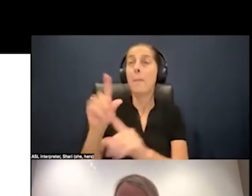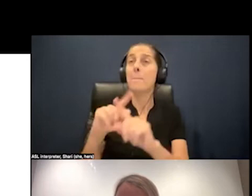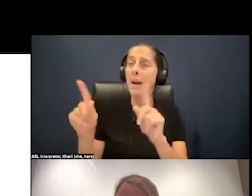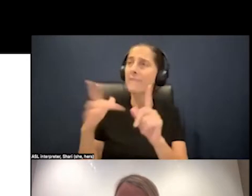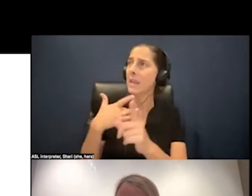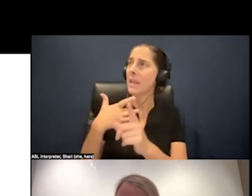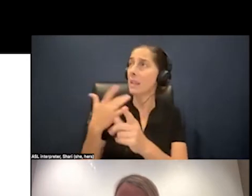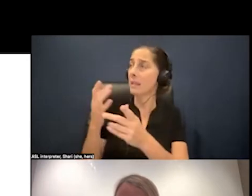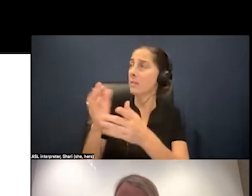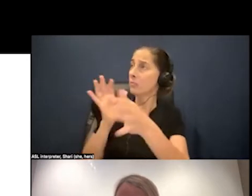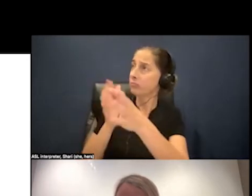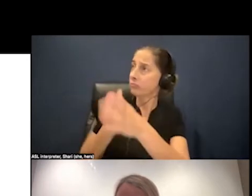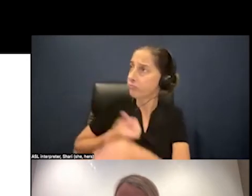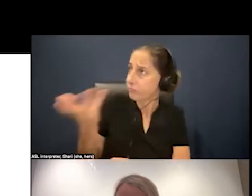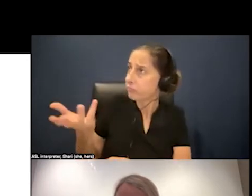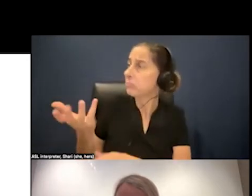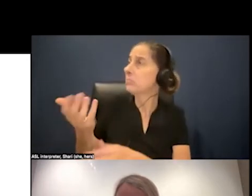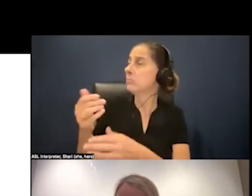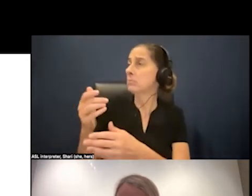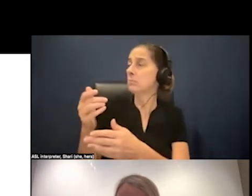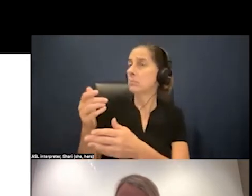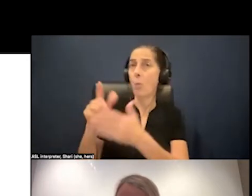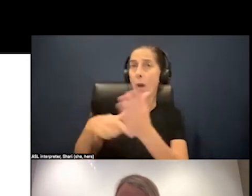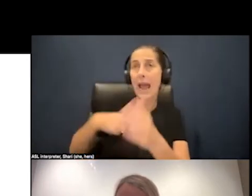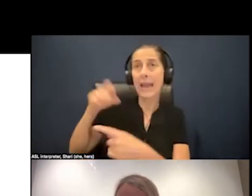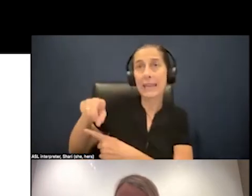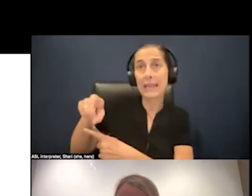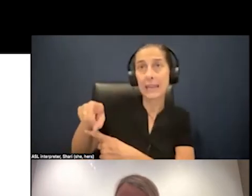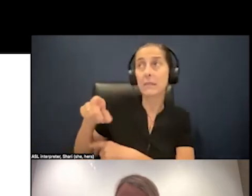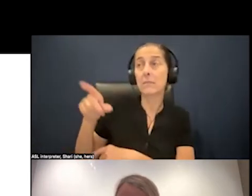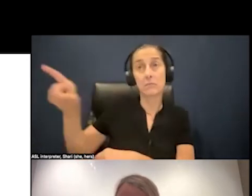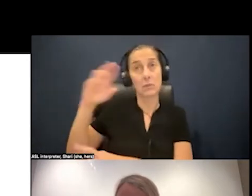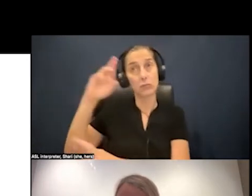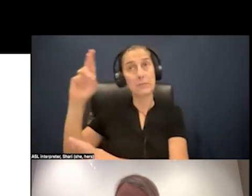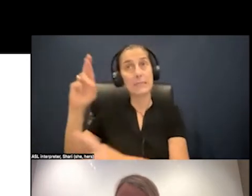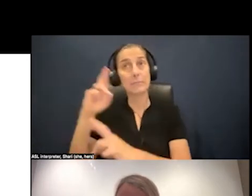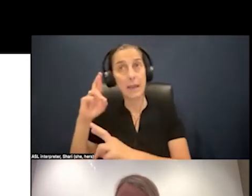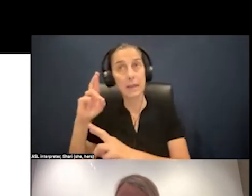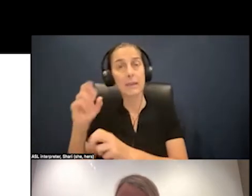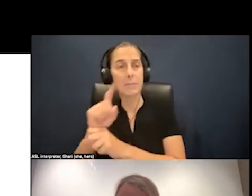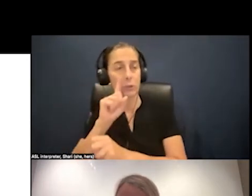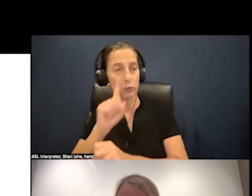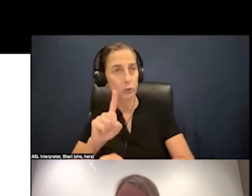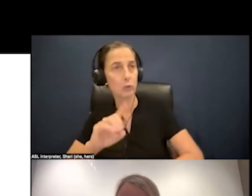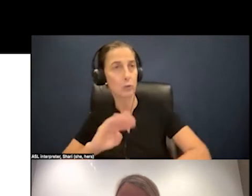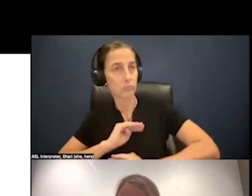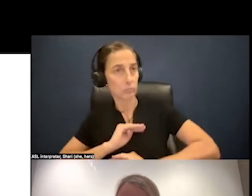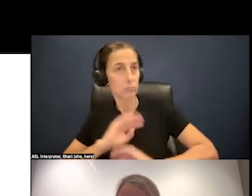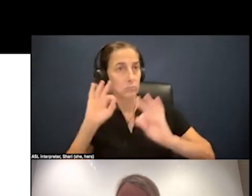and that you feel comfortable to express what those needs are all really essential pieces.